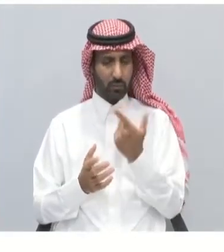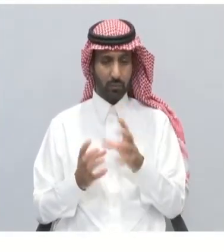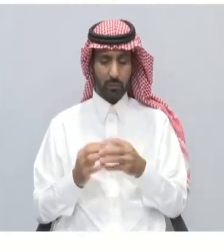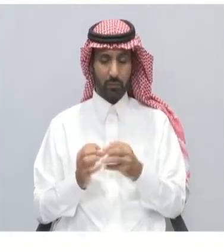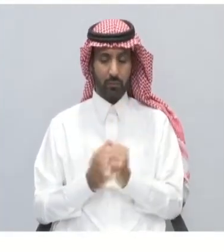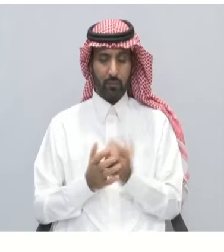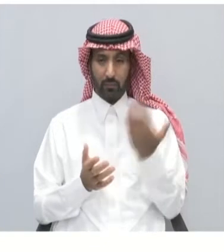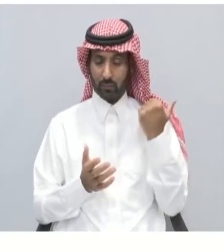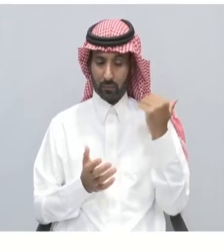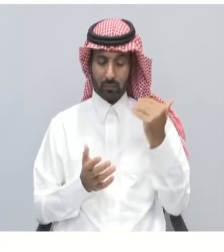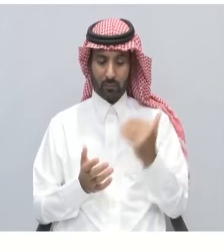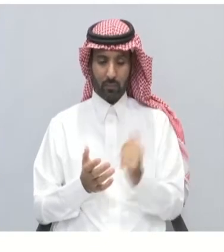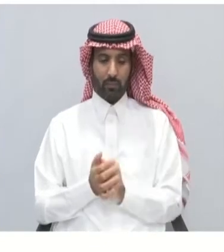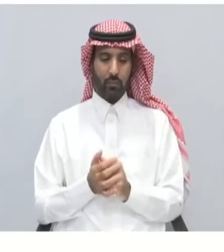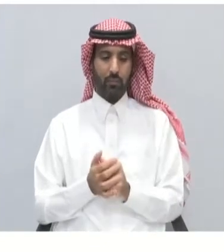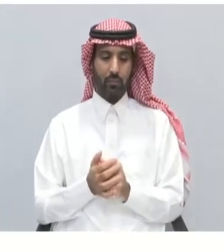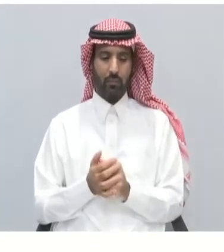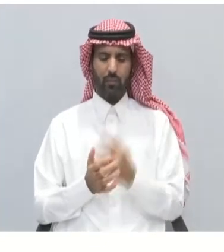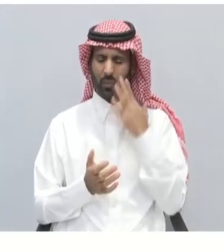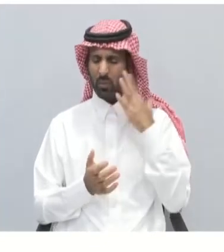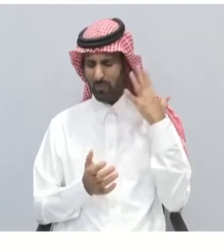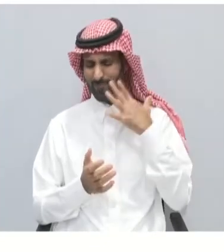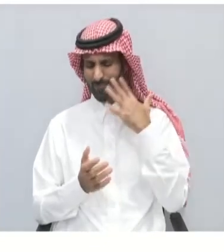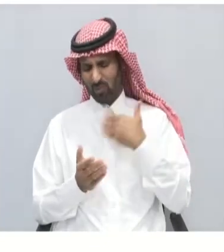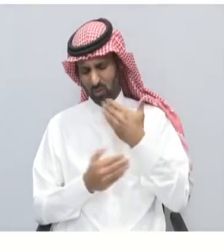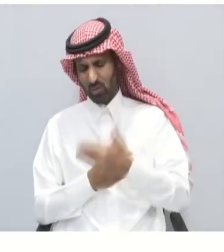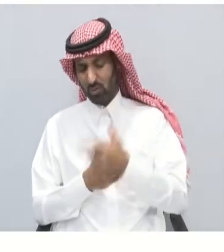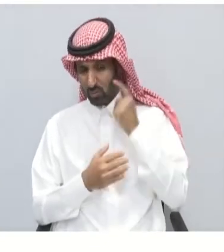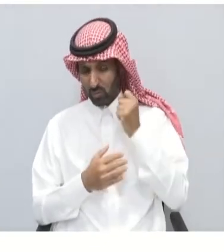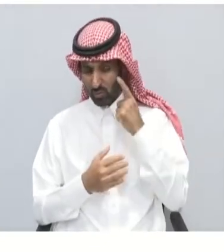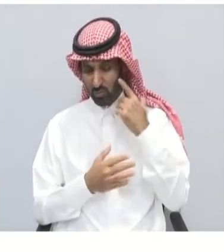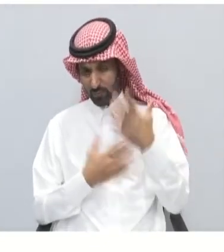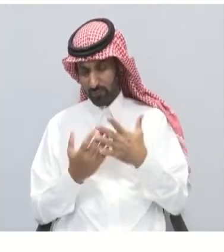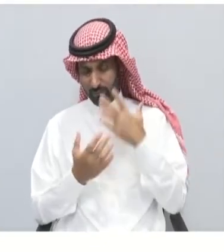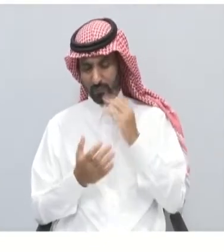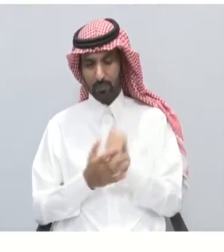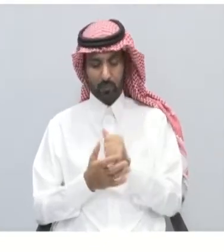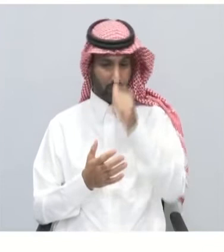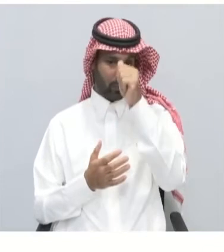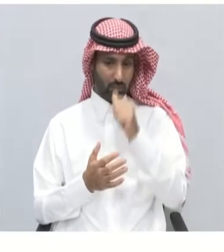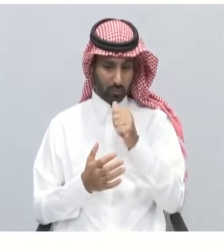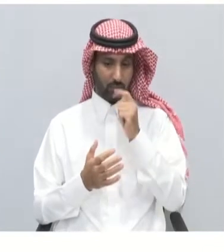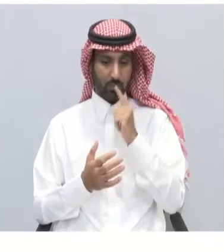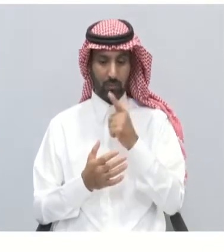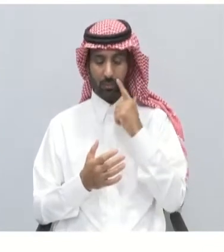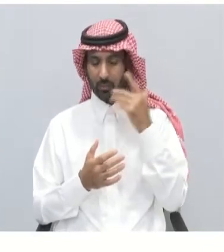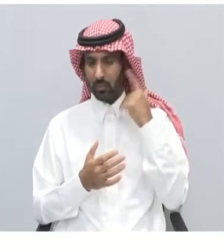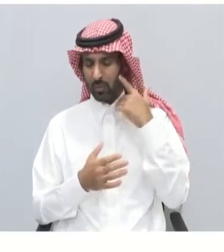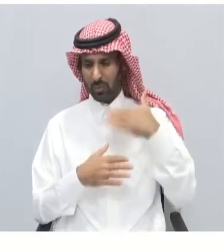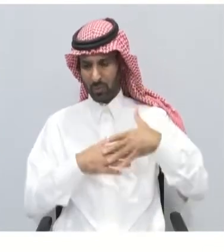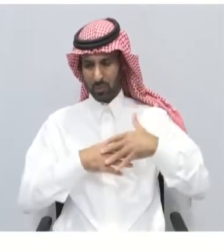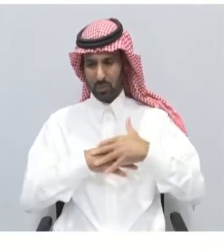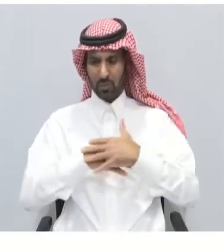haven't done already, let's see the answers. Drive you crazy means to irritate. Get under your